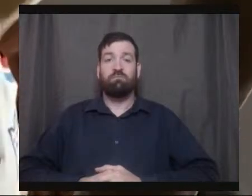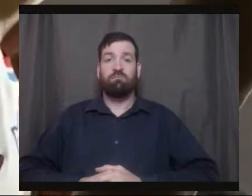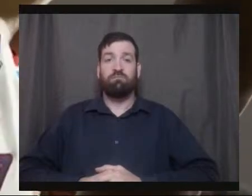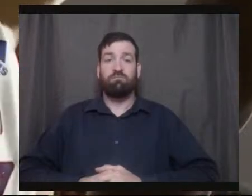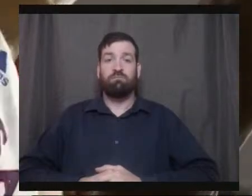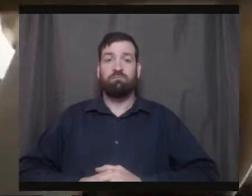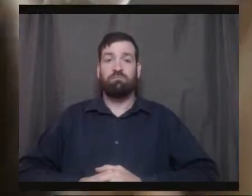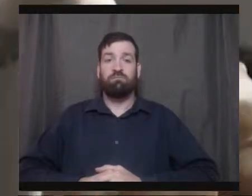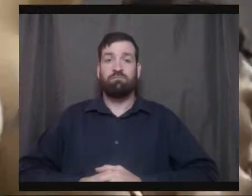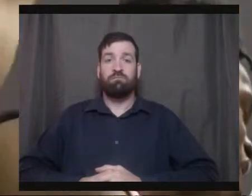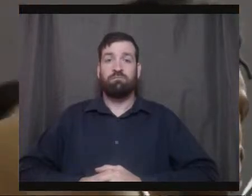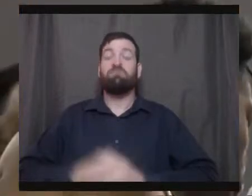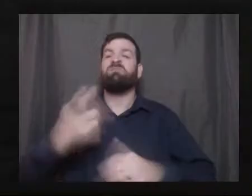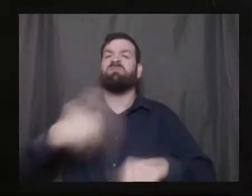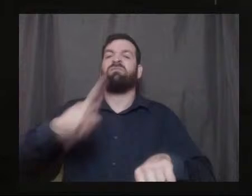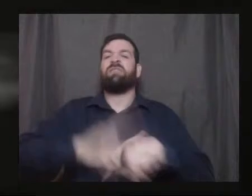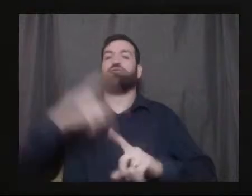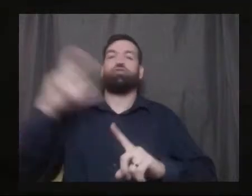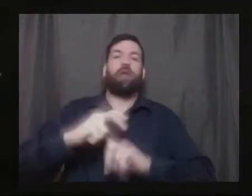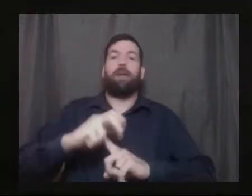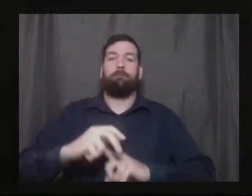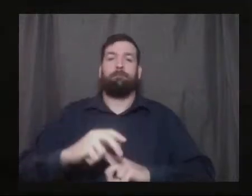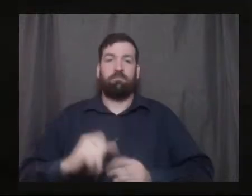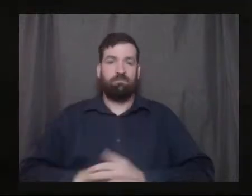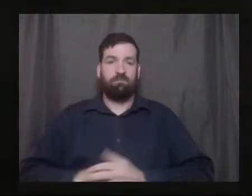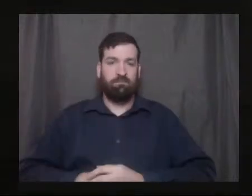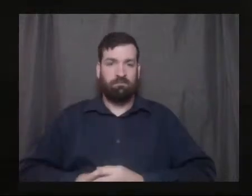National champs. 1, 2, 3. National champs!